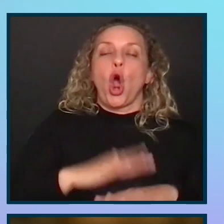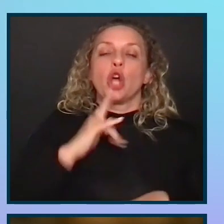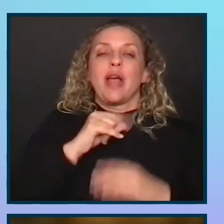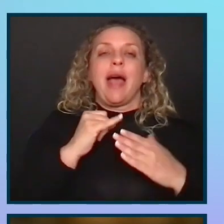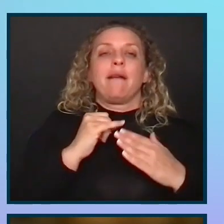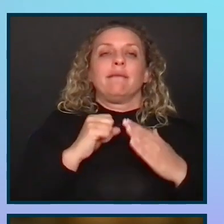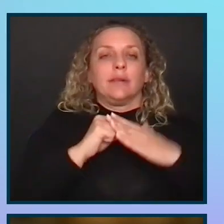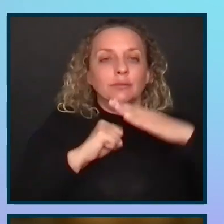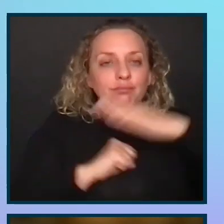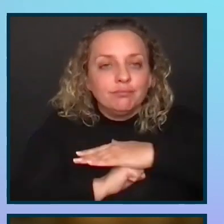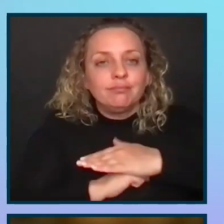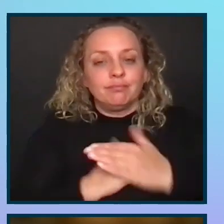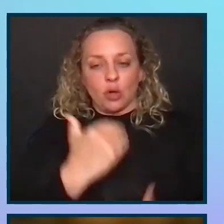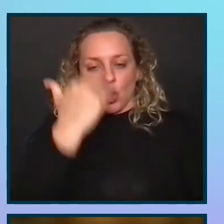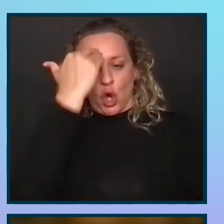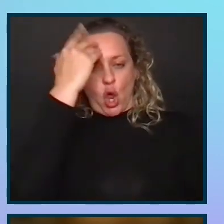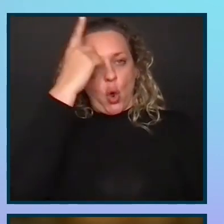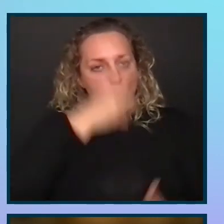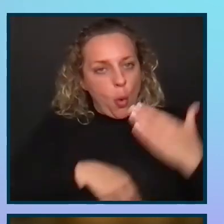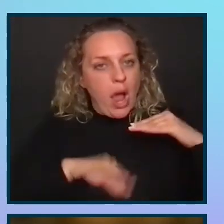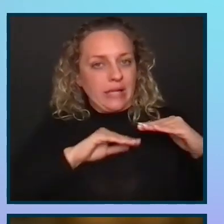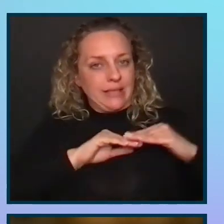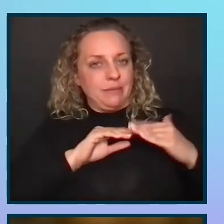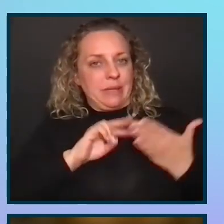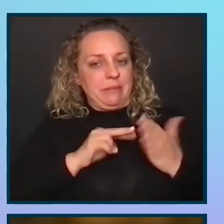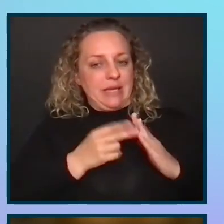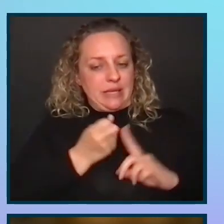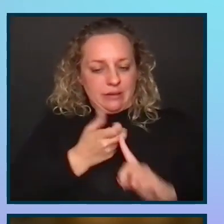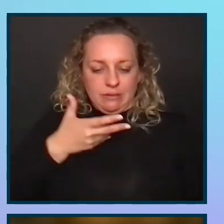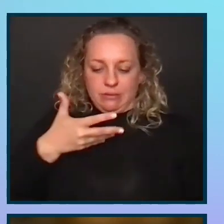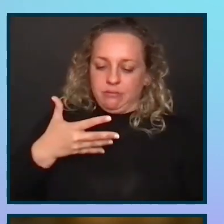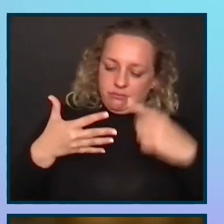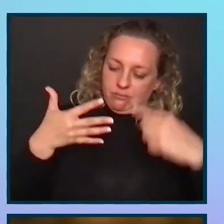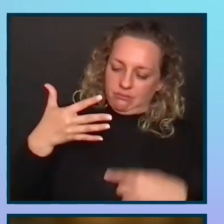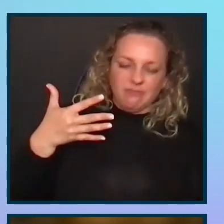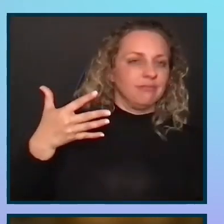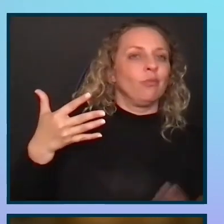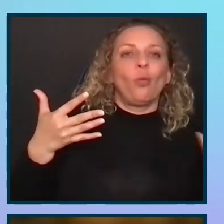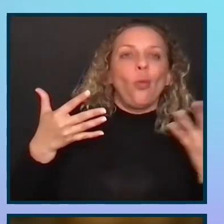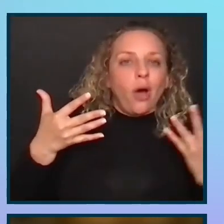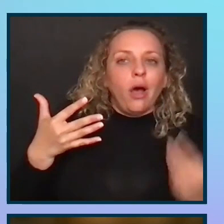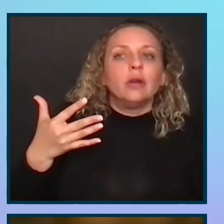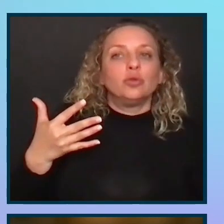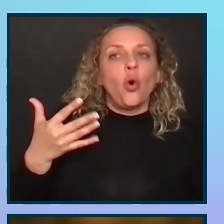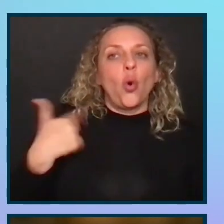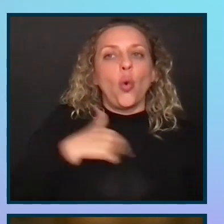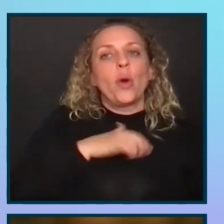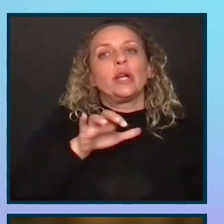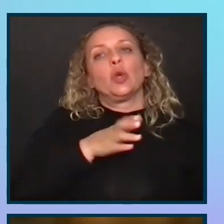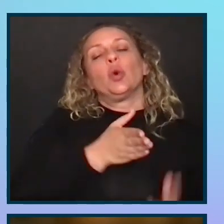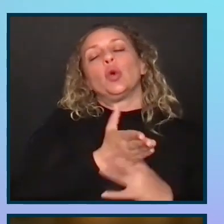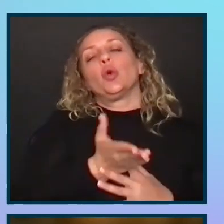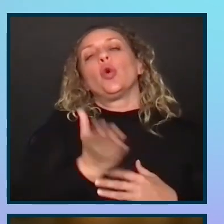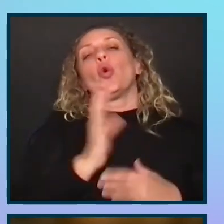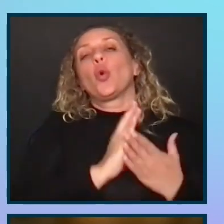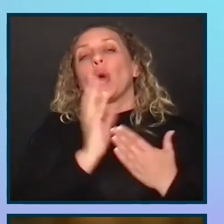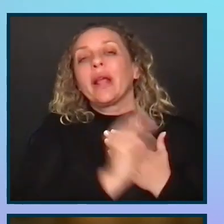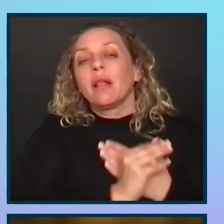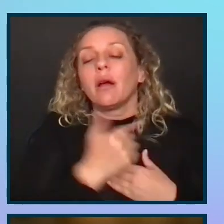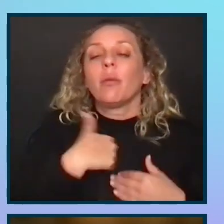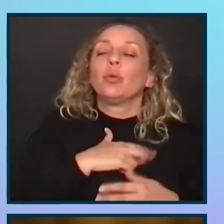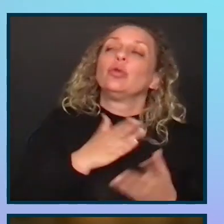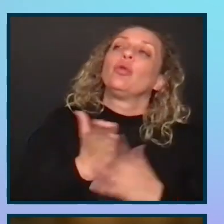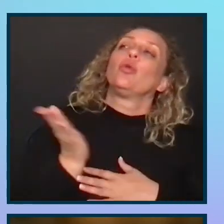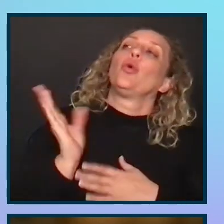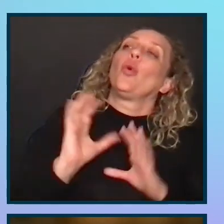baseline knowledge of what accessibility means. What does it mean to be accessible? So we can do that through curriculum, we can do that